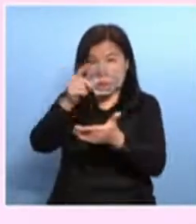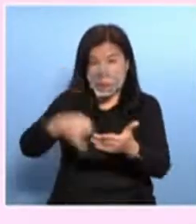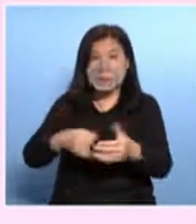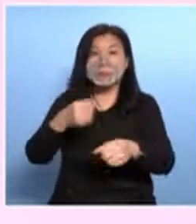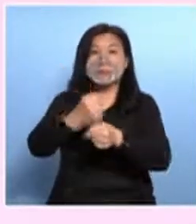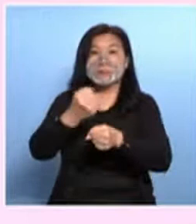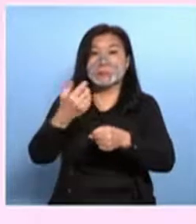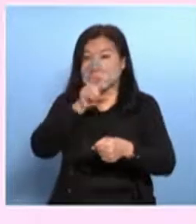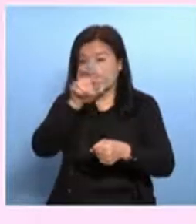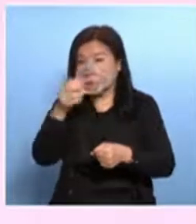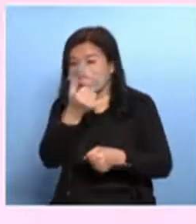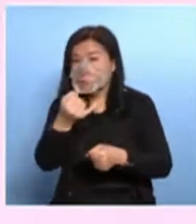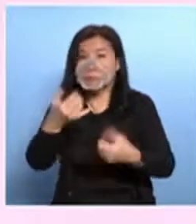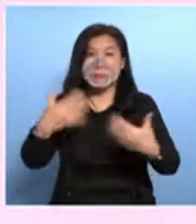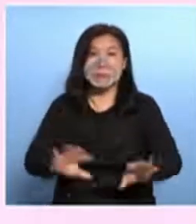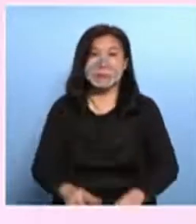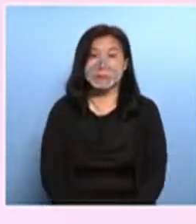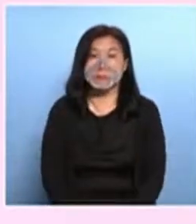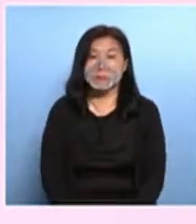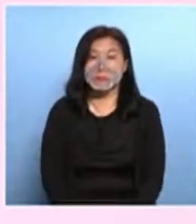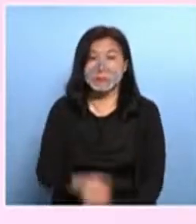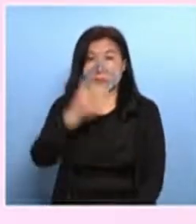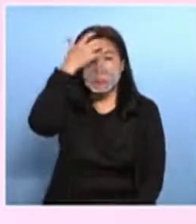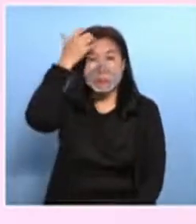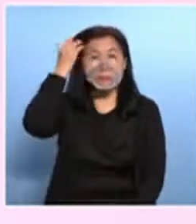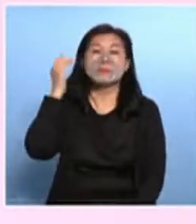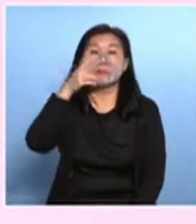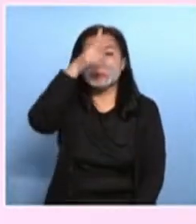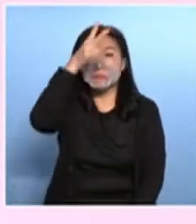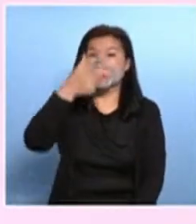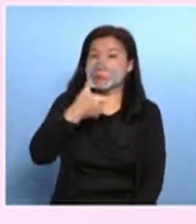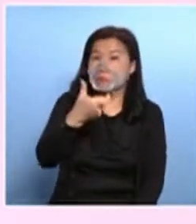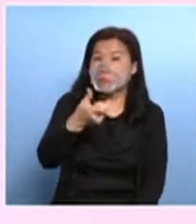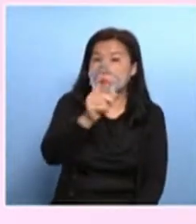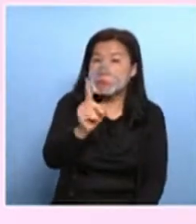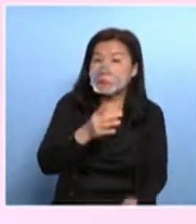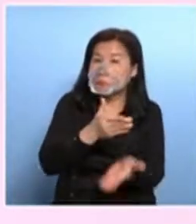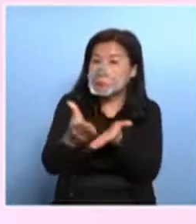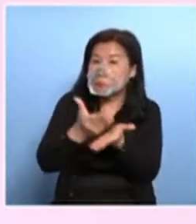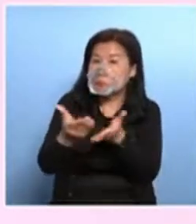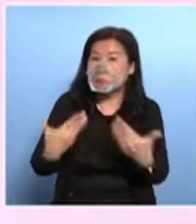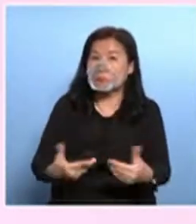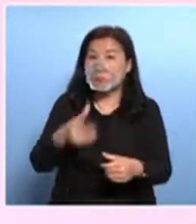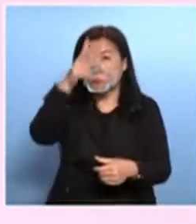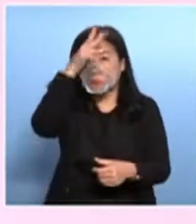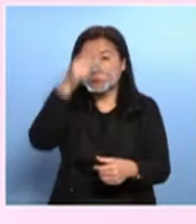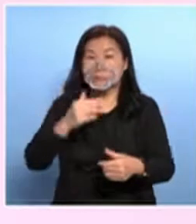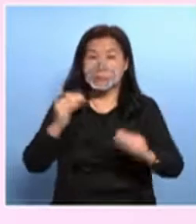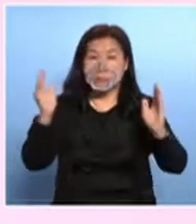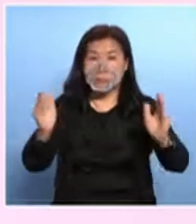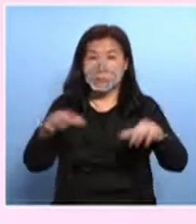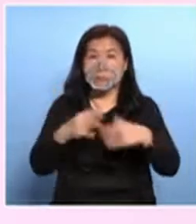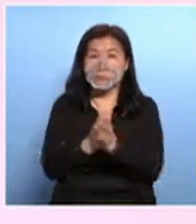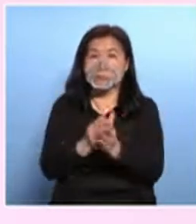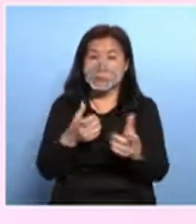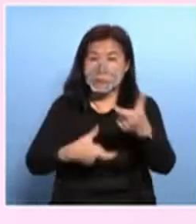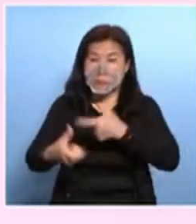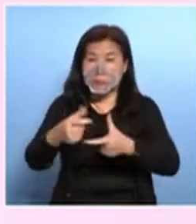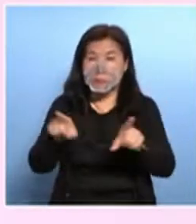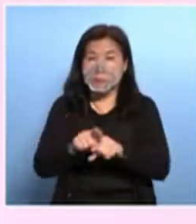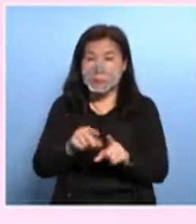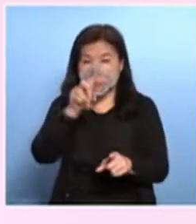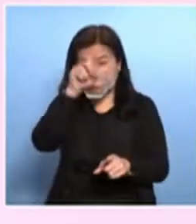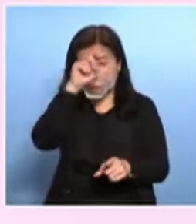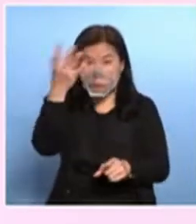home-based child carers. The review is expected to be completed by mid-2023. Public finance. The current term